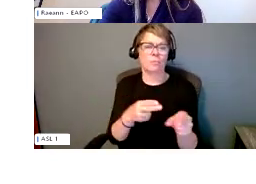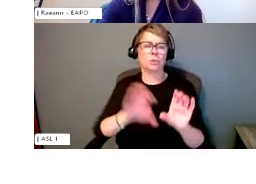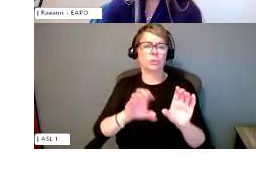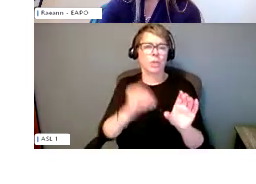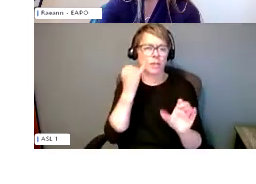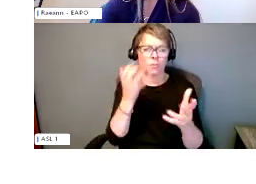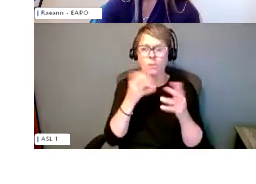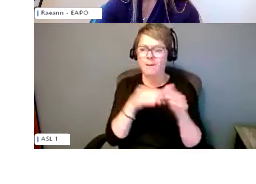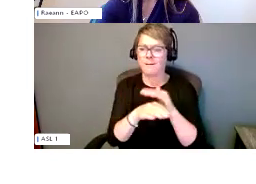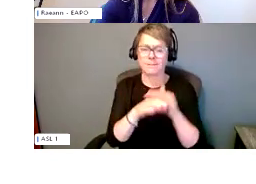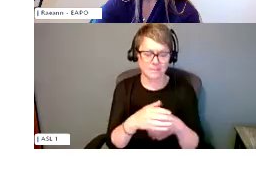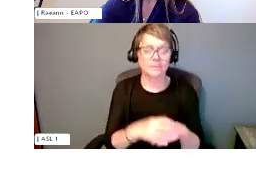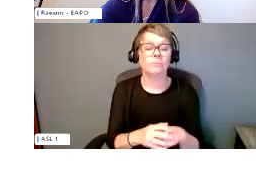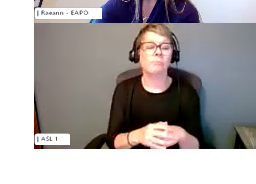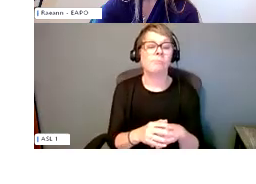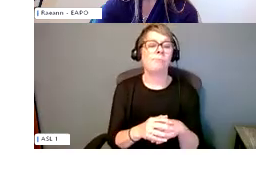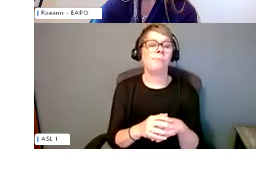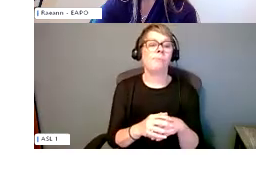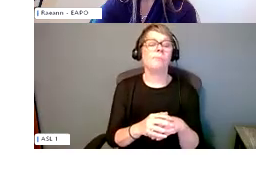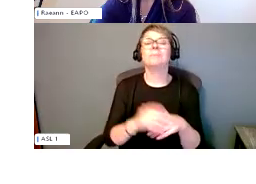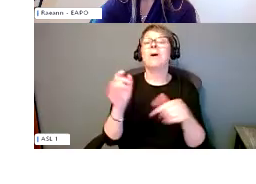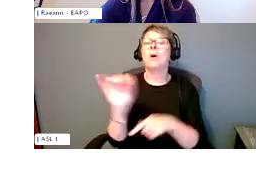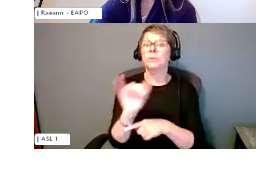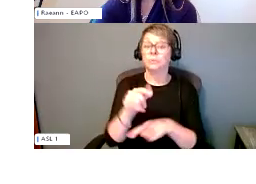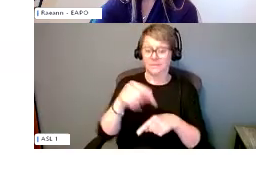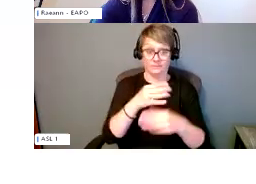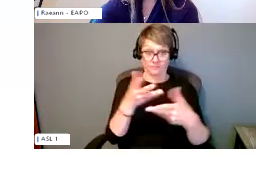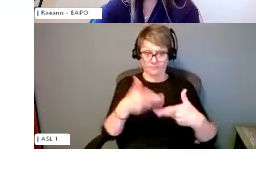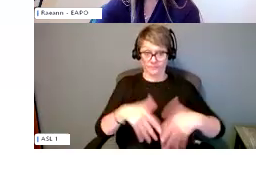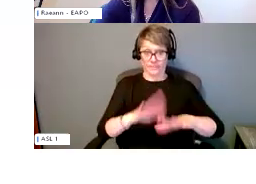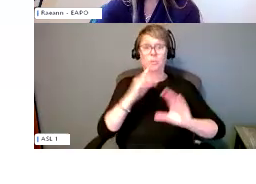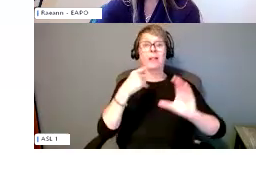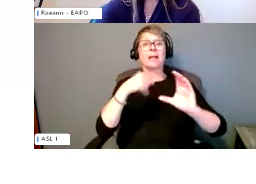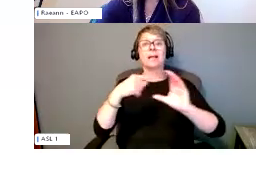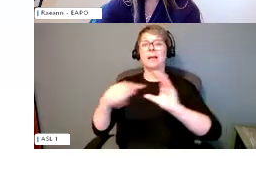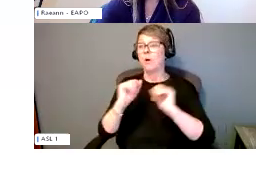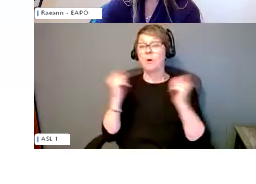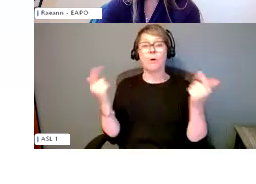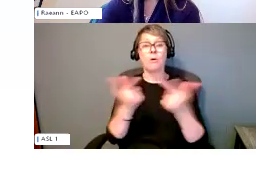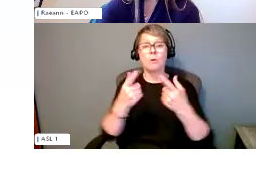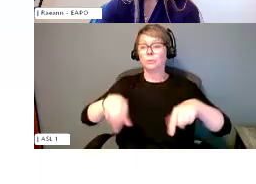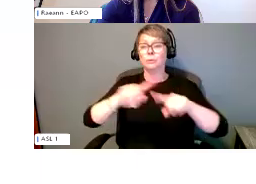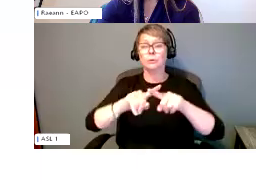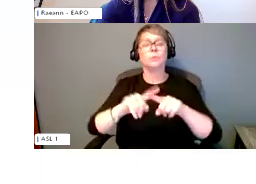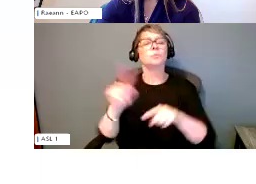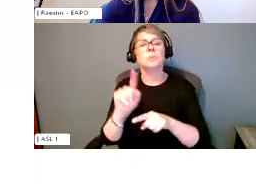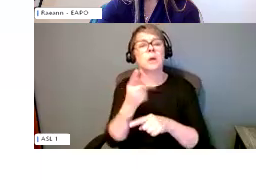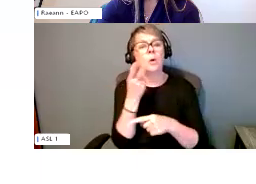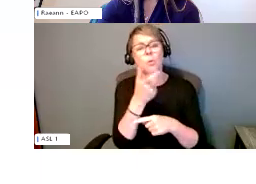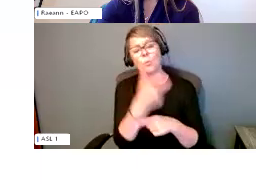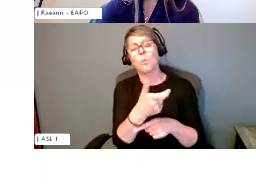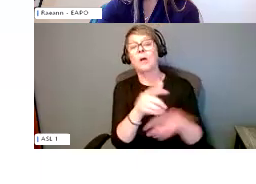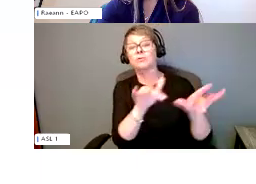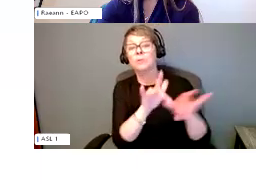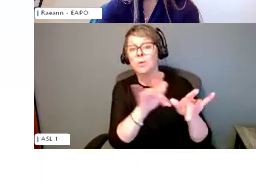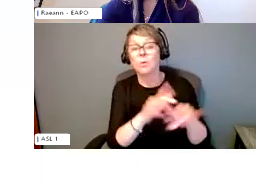And following the session, we'll also be sending an email notice to everyone about where you can access the recording, the links, as well as